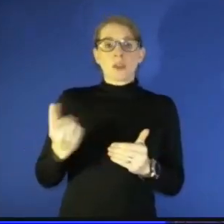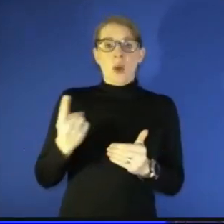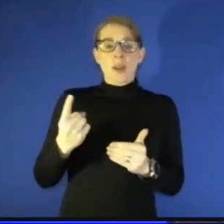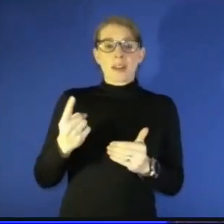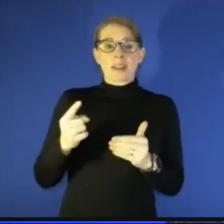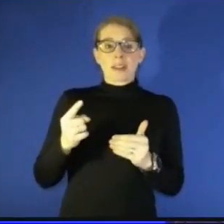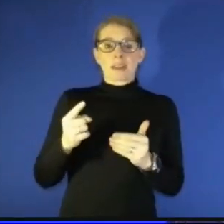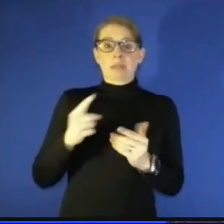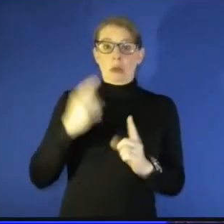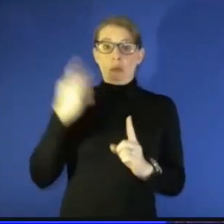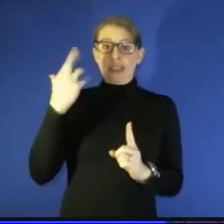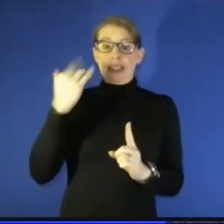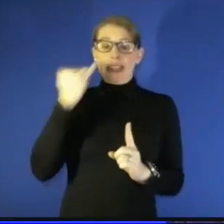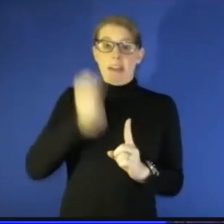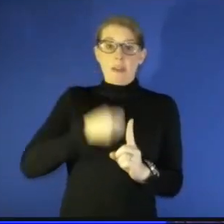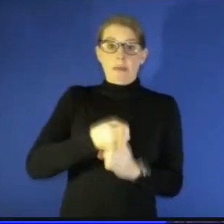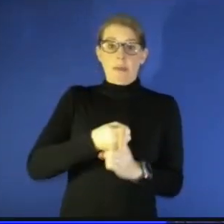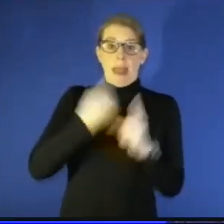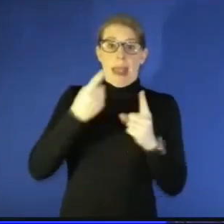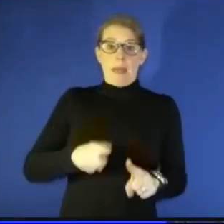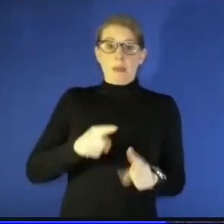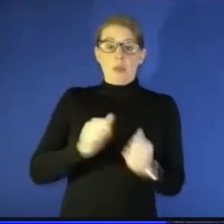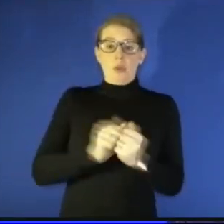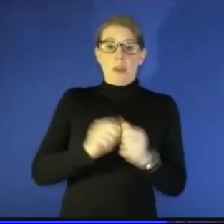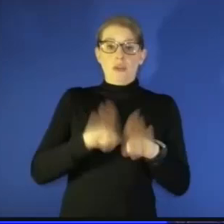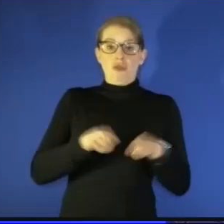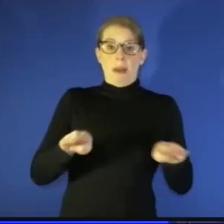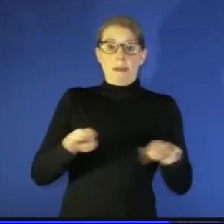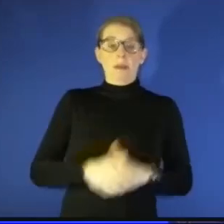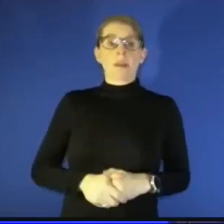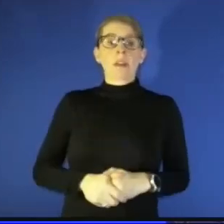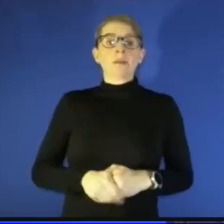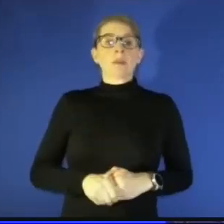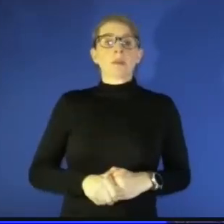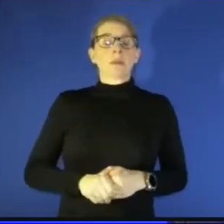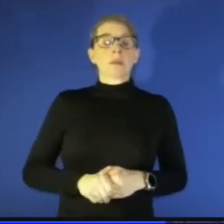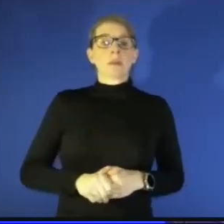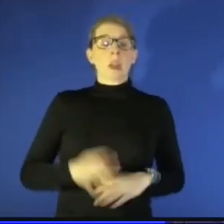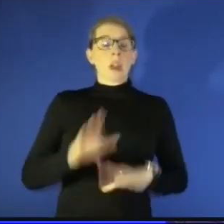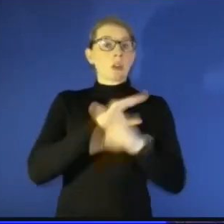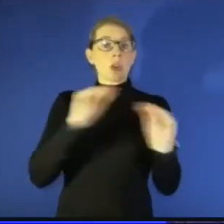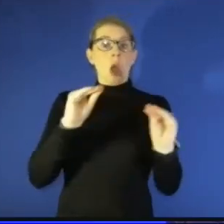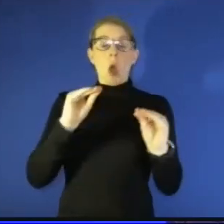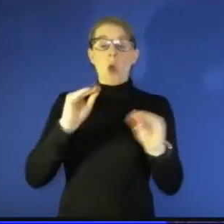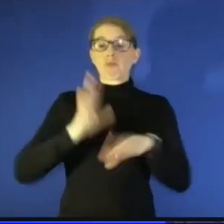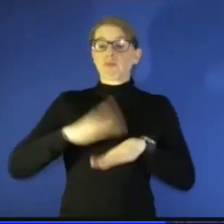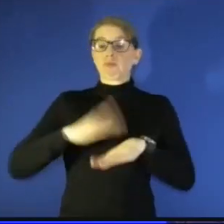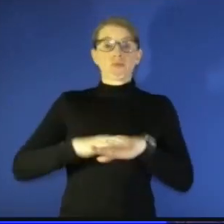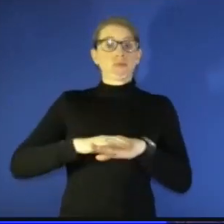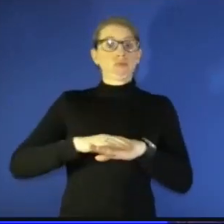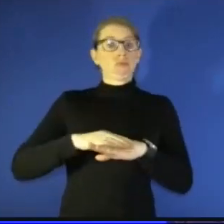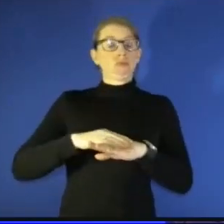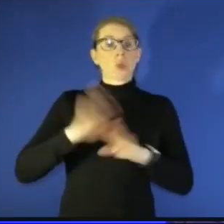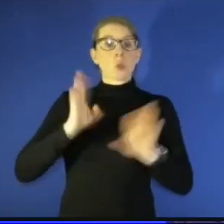in a child. If it happens with no sudden warning, it may well be something that the child was born